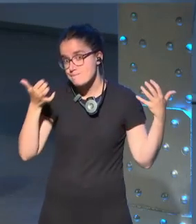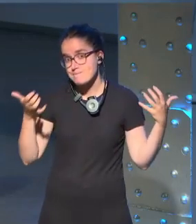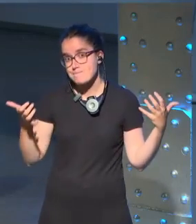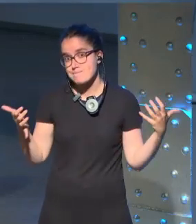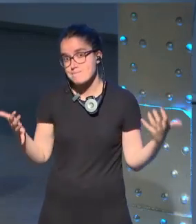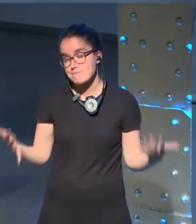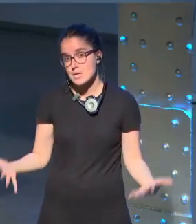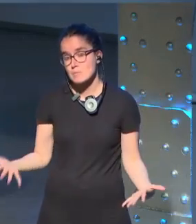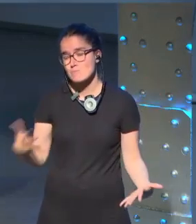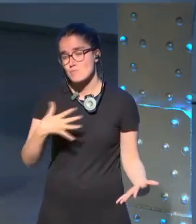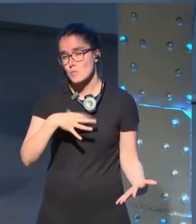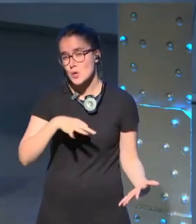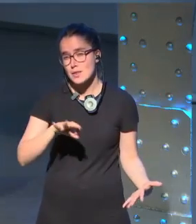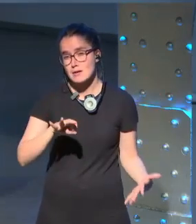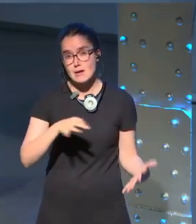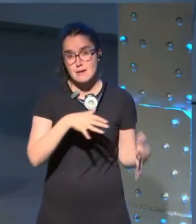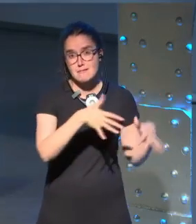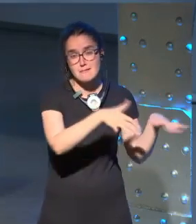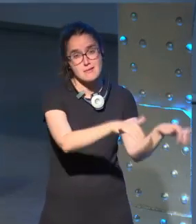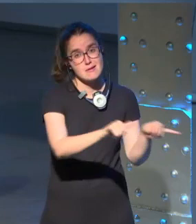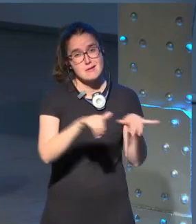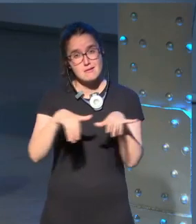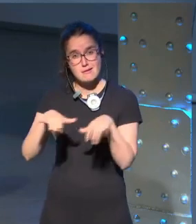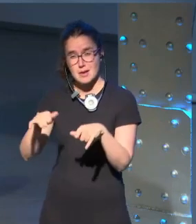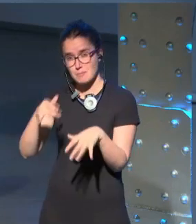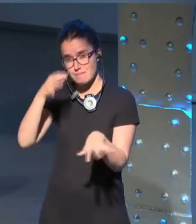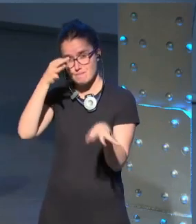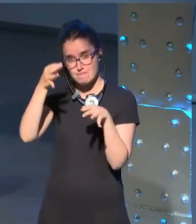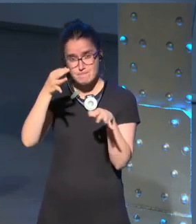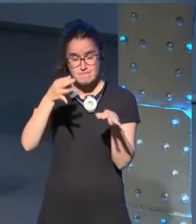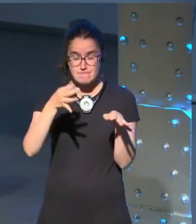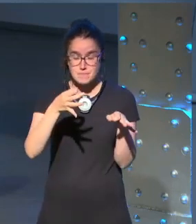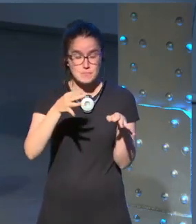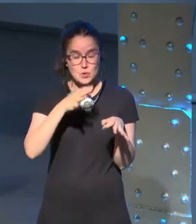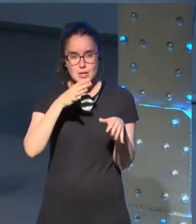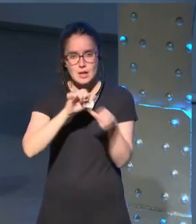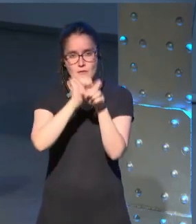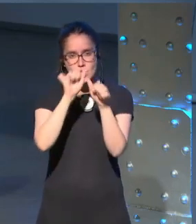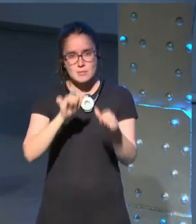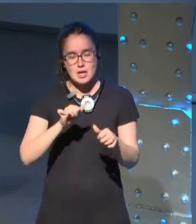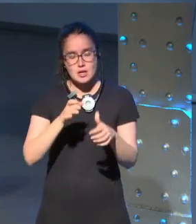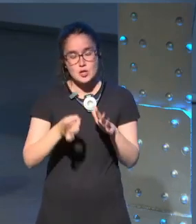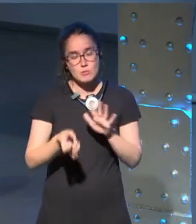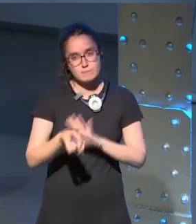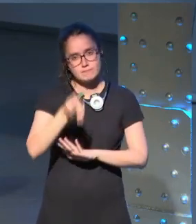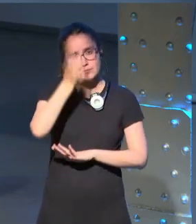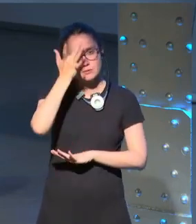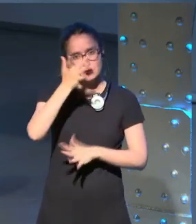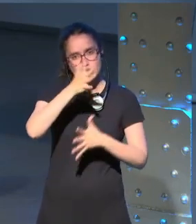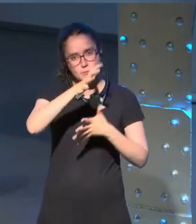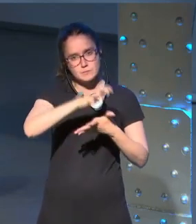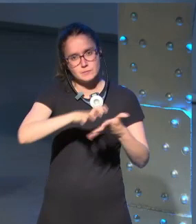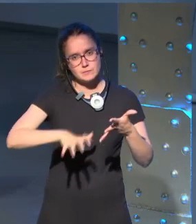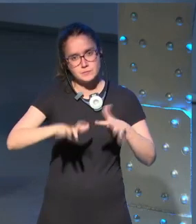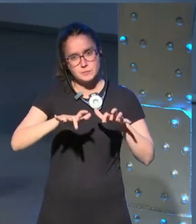Probably neither one exactly. Because of the way I create these things, a certain amount of